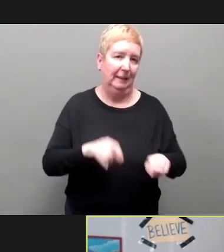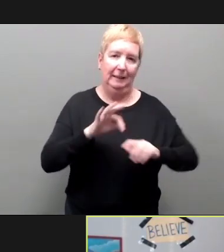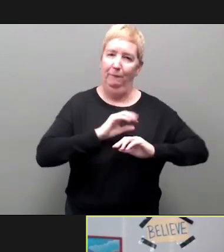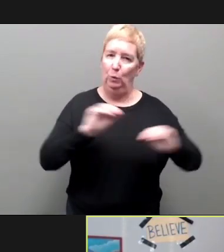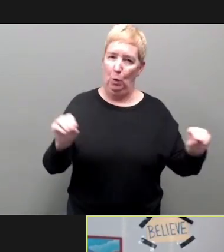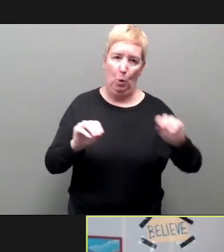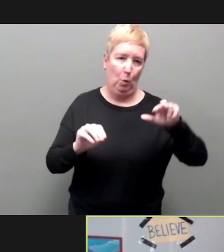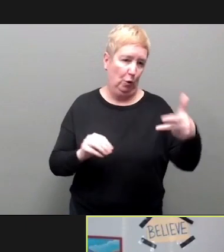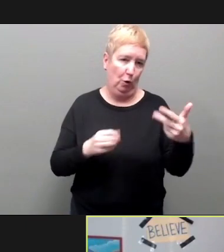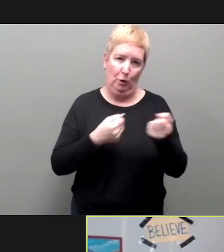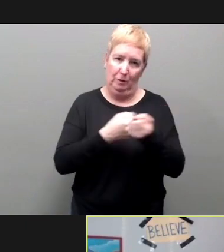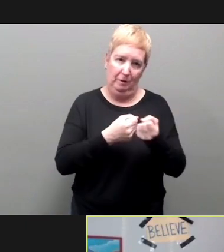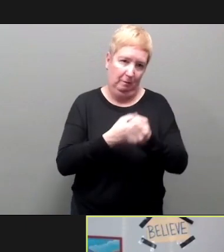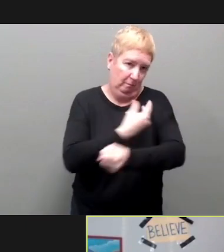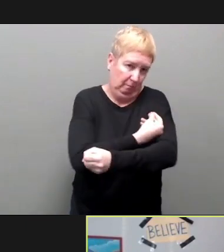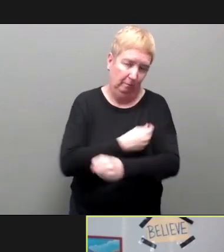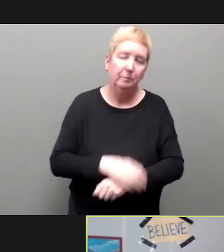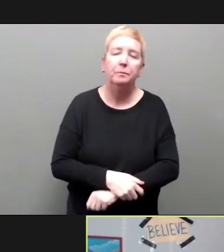correct, David?